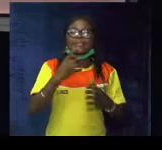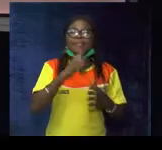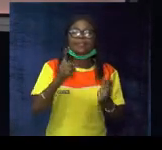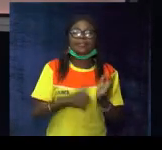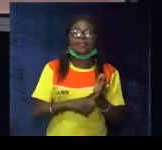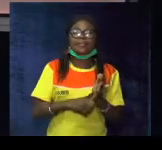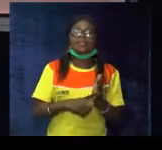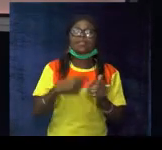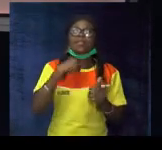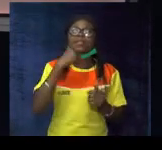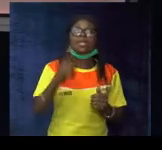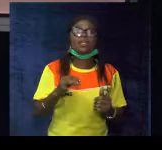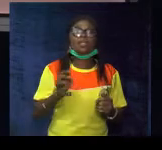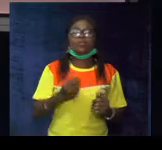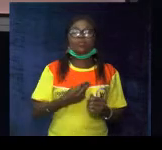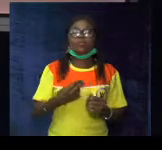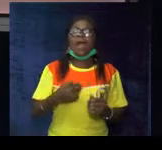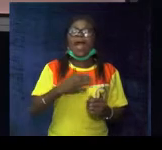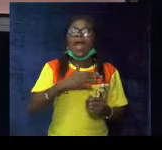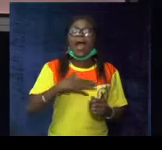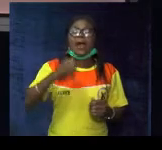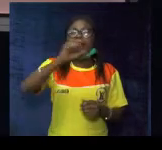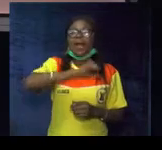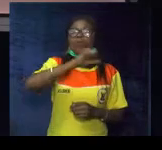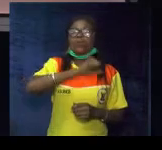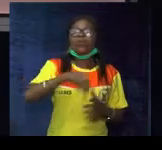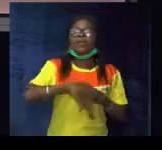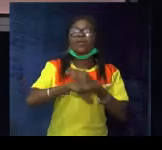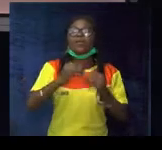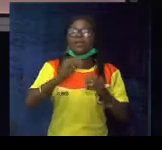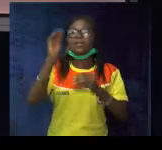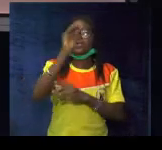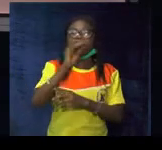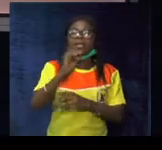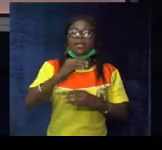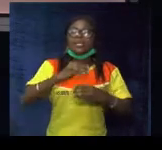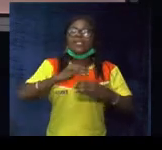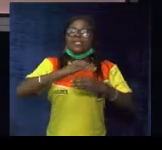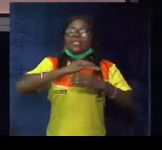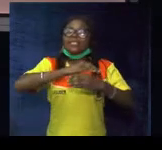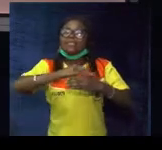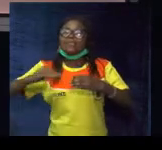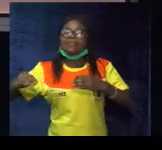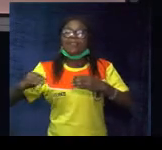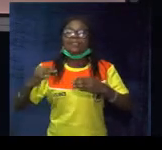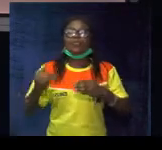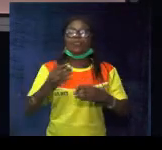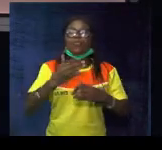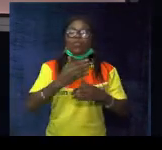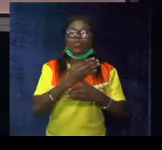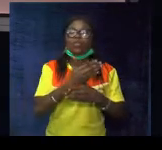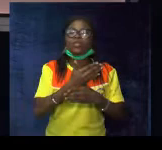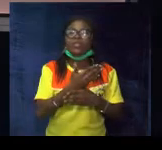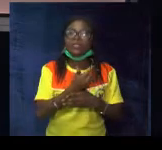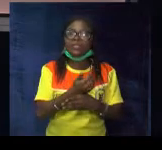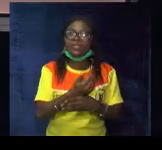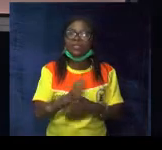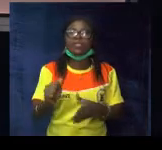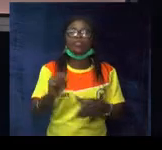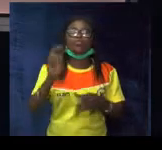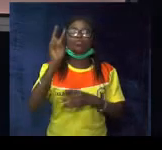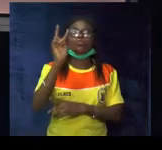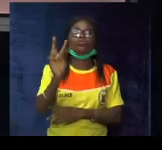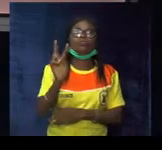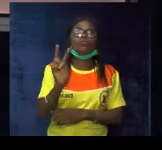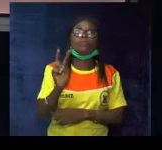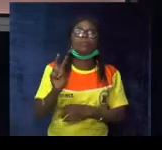us? An angle in a circle divides the circle into two. Remember when we're studying angles, usually